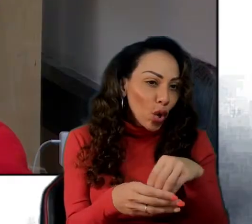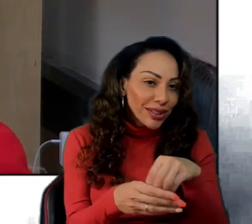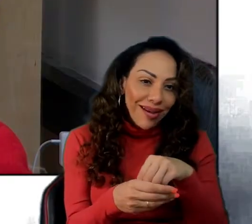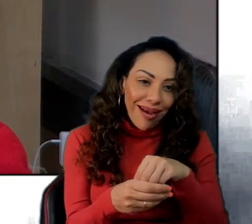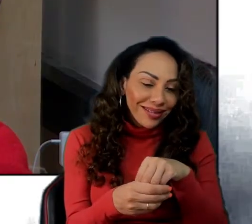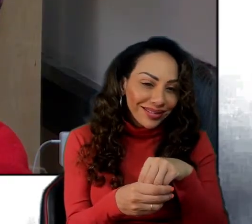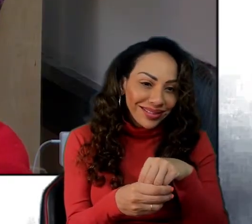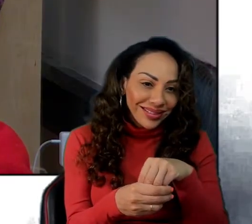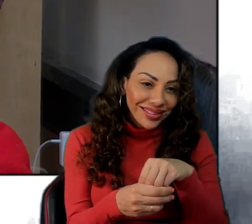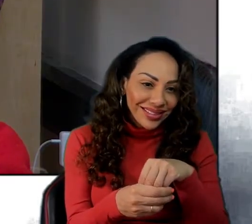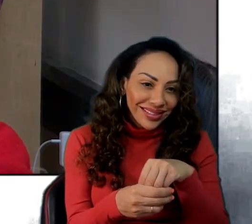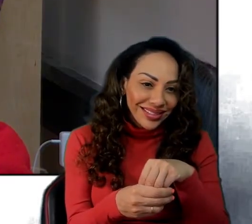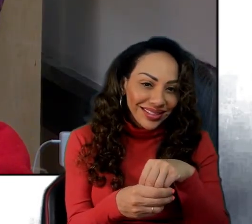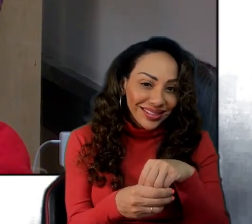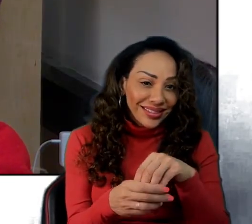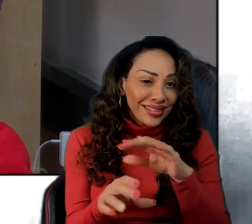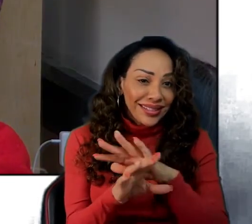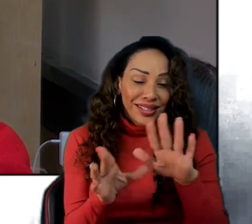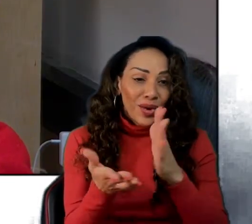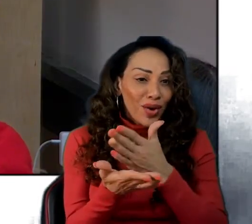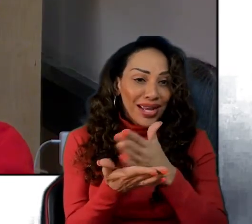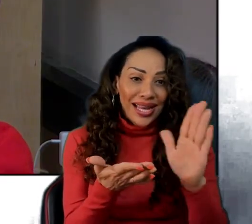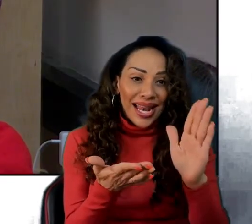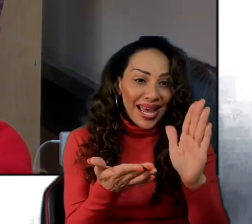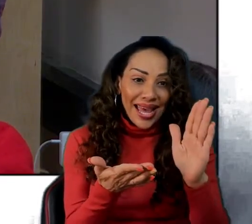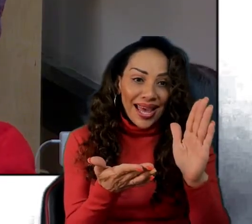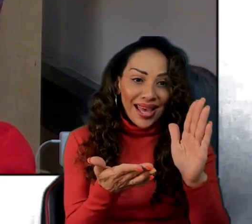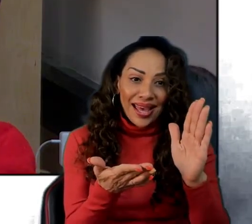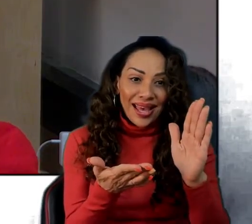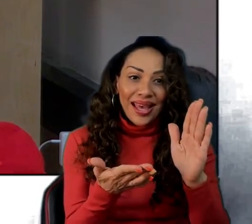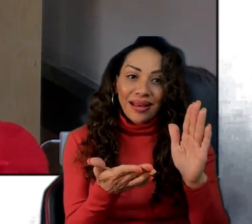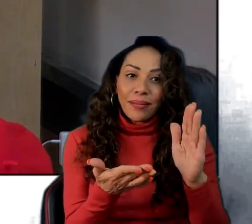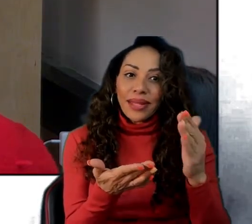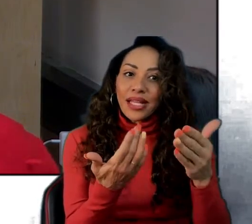yeah, it's not a clear-cut story, and there's definitely more to explore there. So thank you.